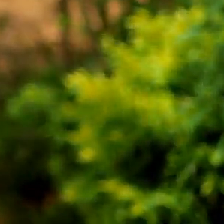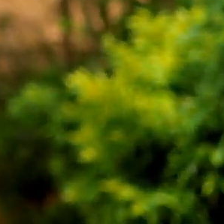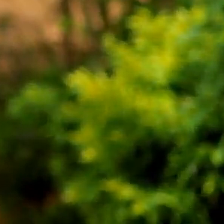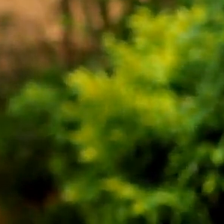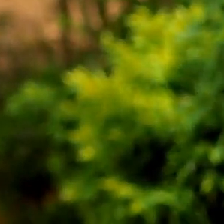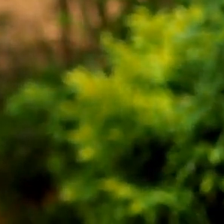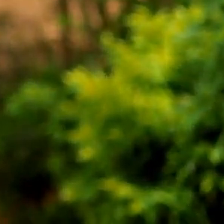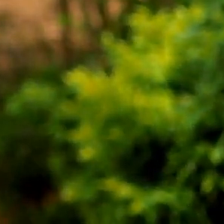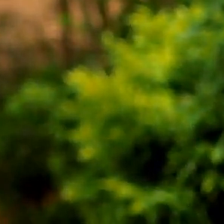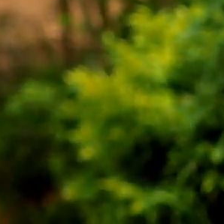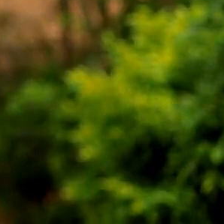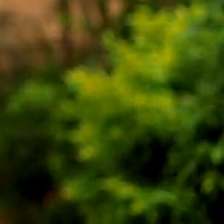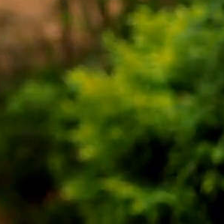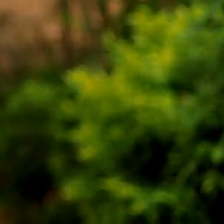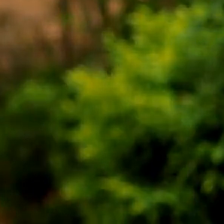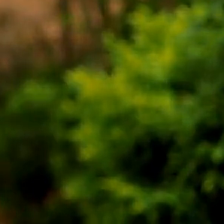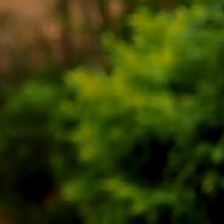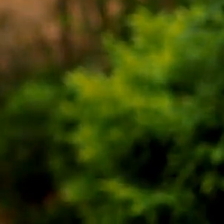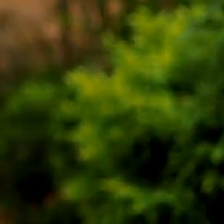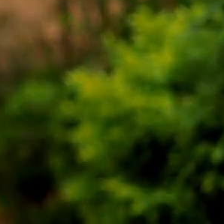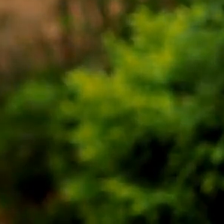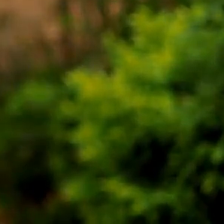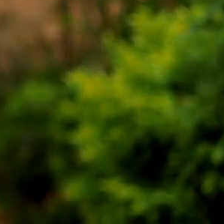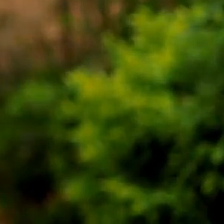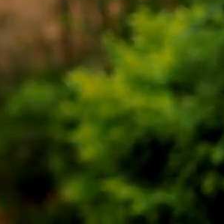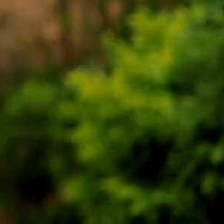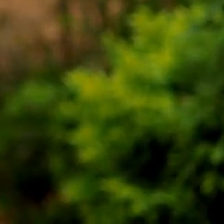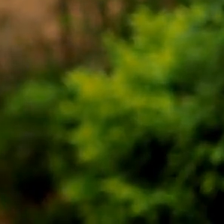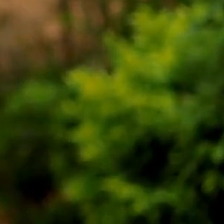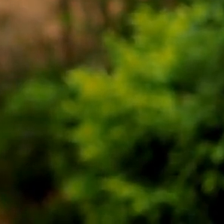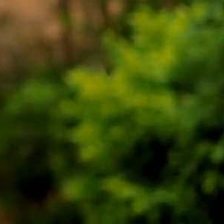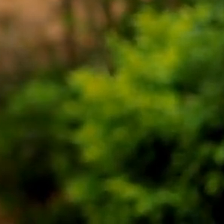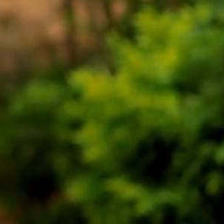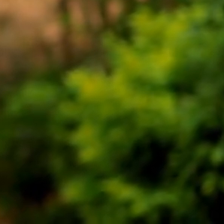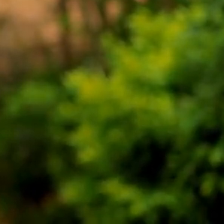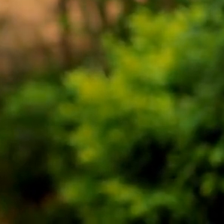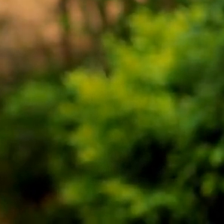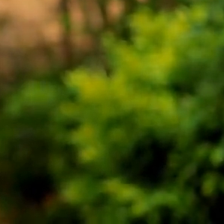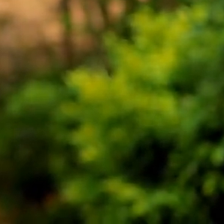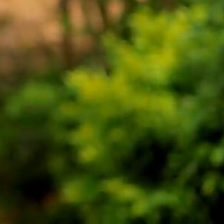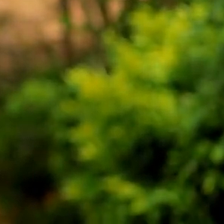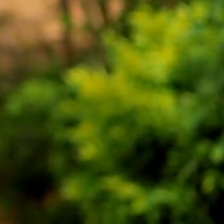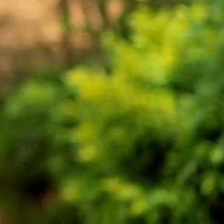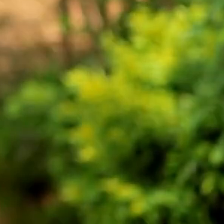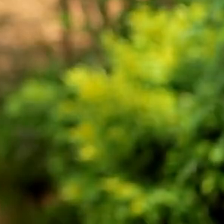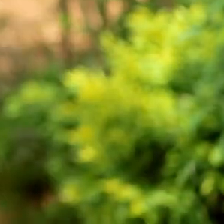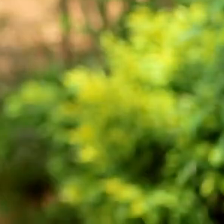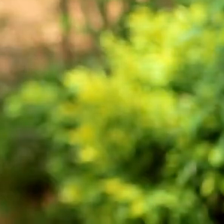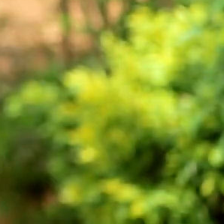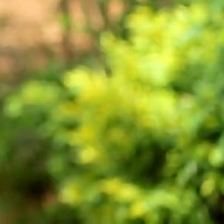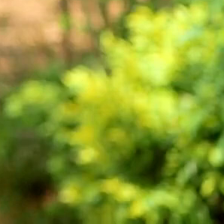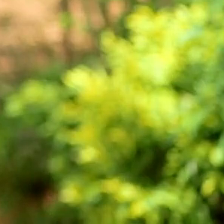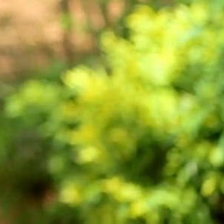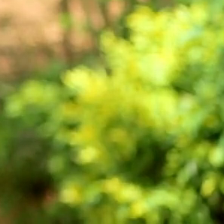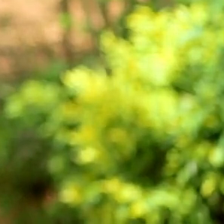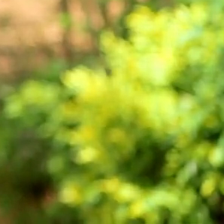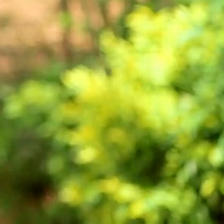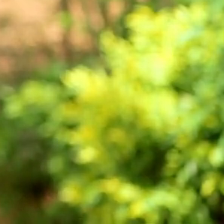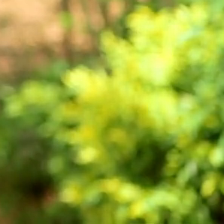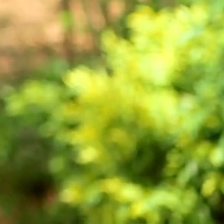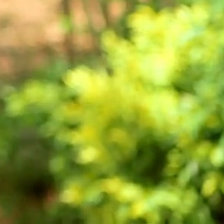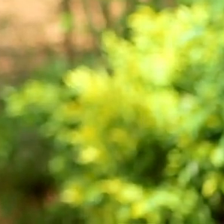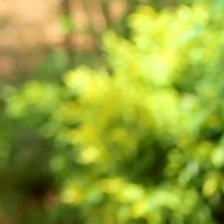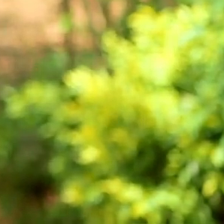record that he had compassion even then, and he has compassion on you now. So let's pray. Our Heavenly Father, we